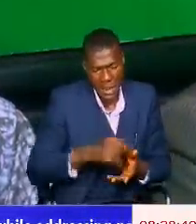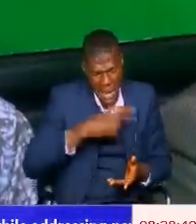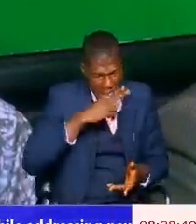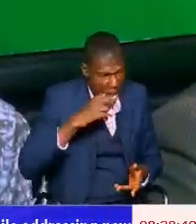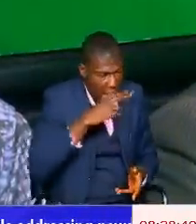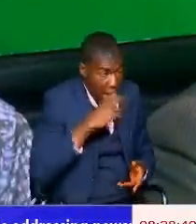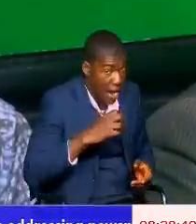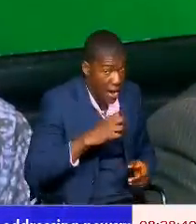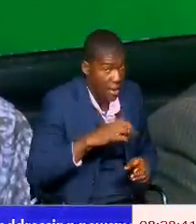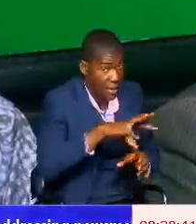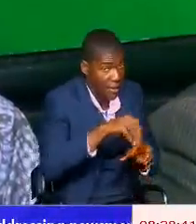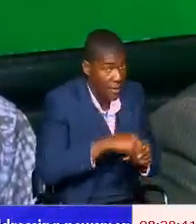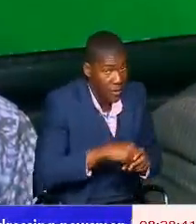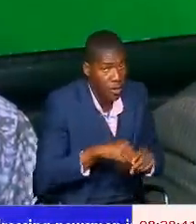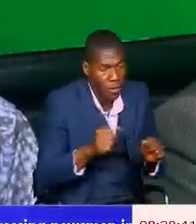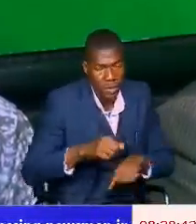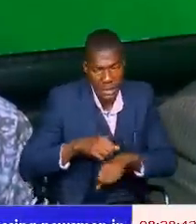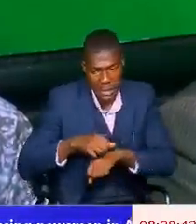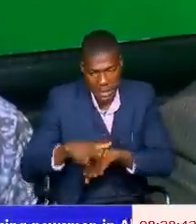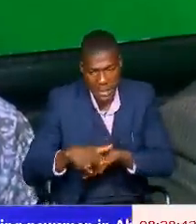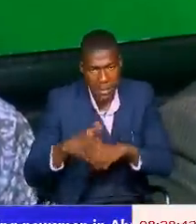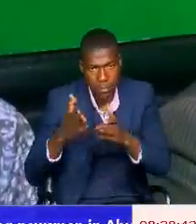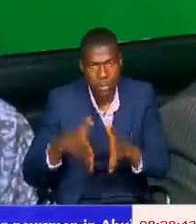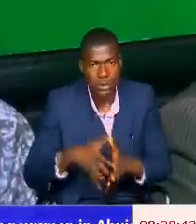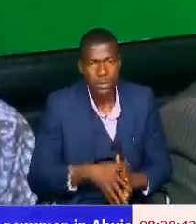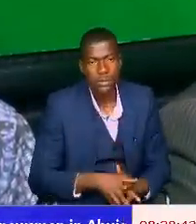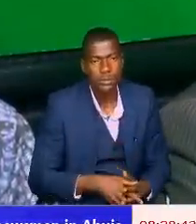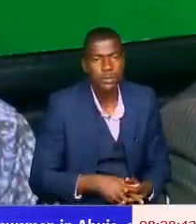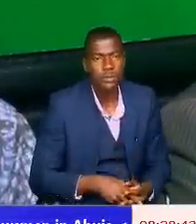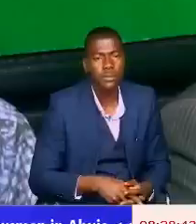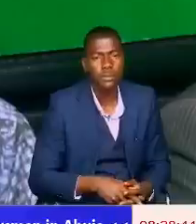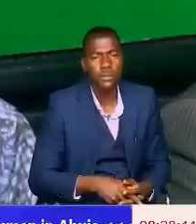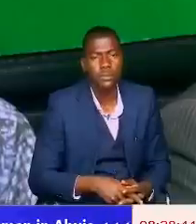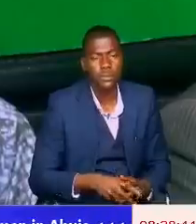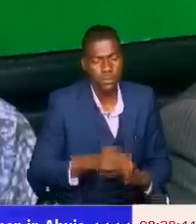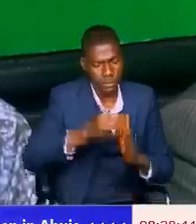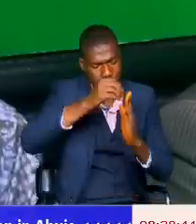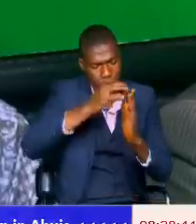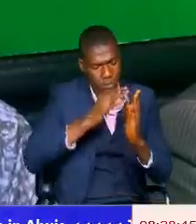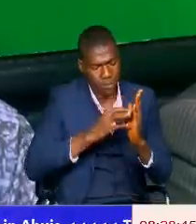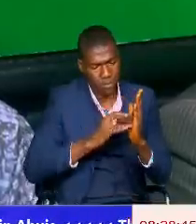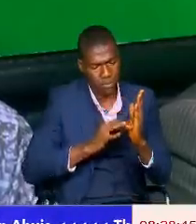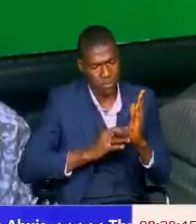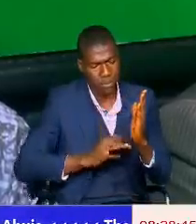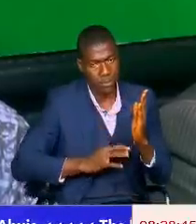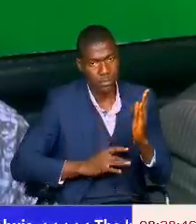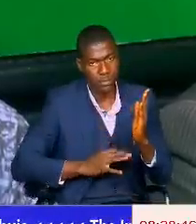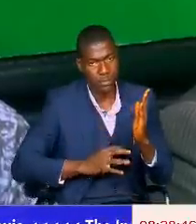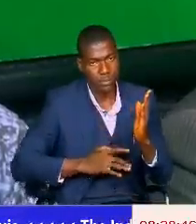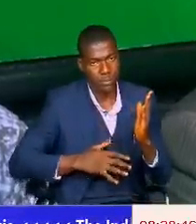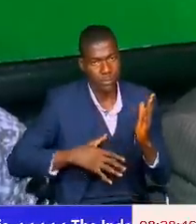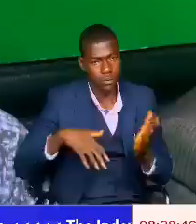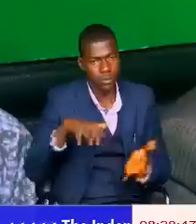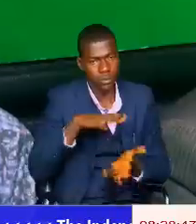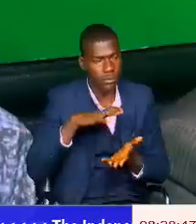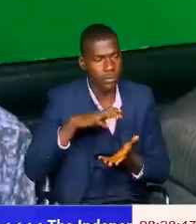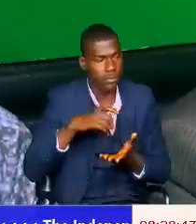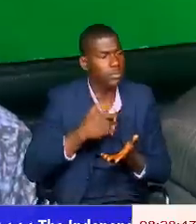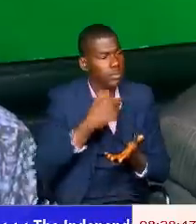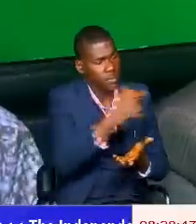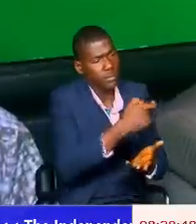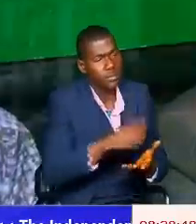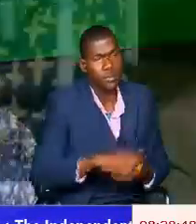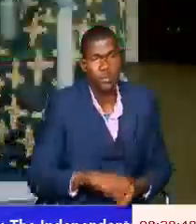activities for FCT to somebody. I don't descend them, sir. You compile now, compile. Yes, sir. Compile. Yes, sir. Send